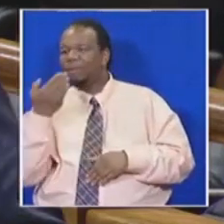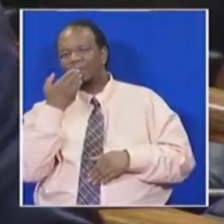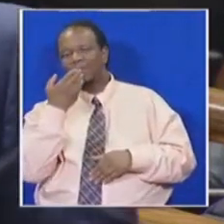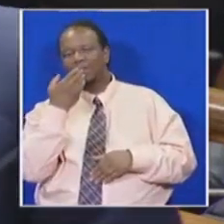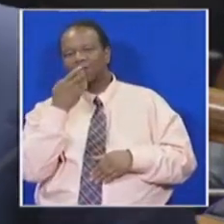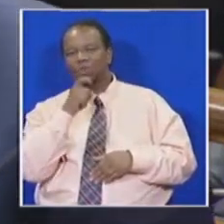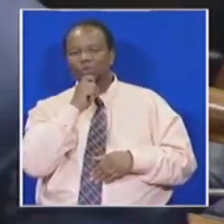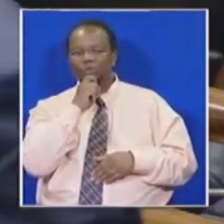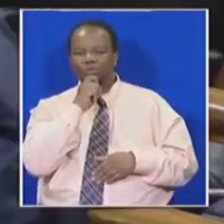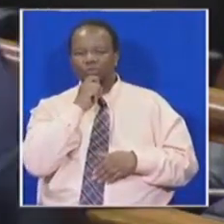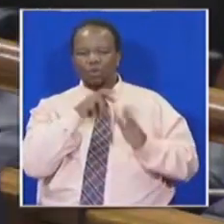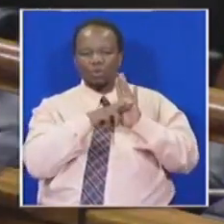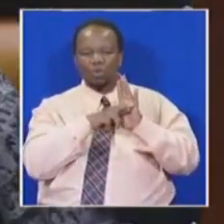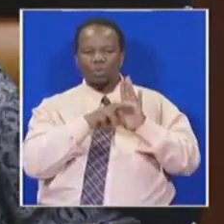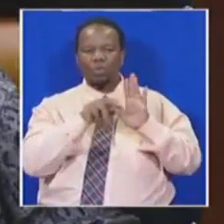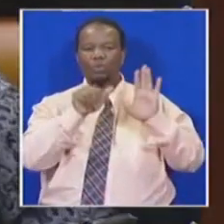68.